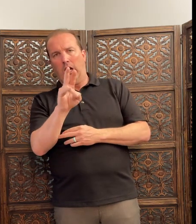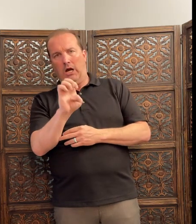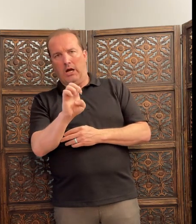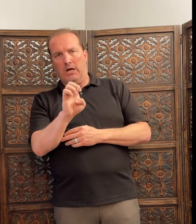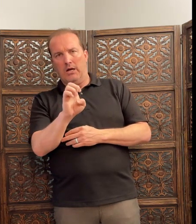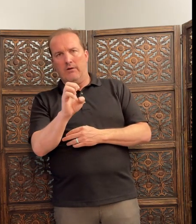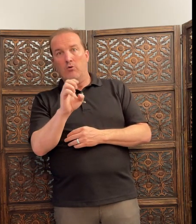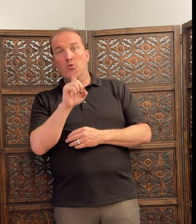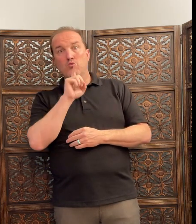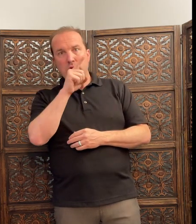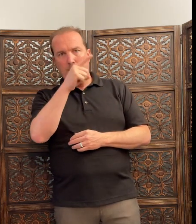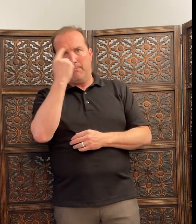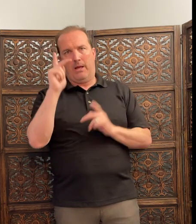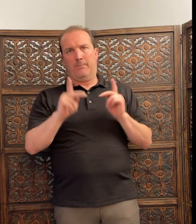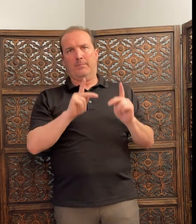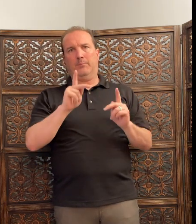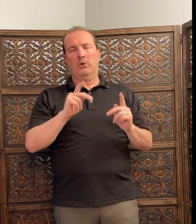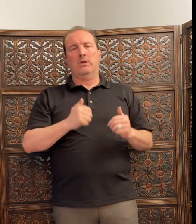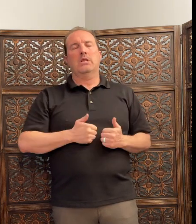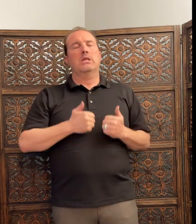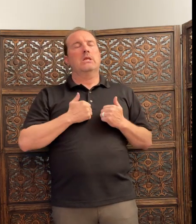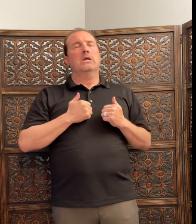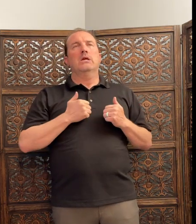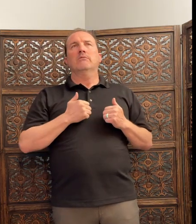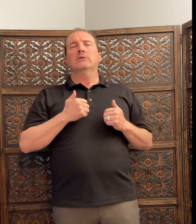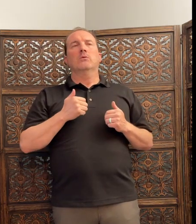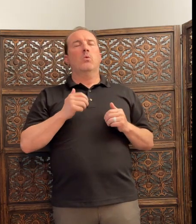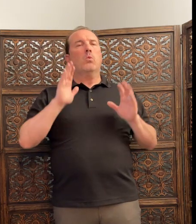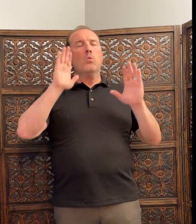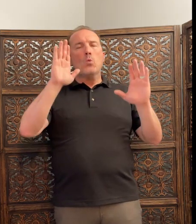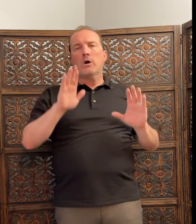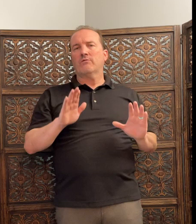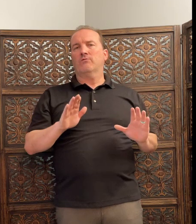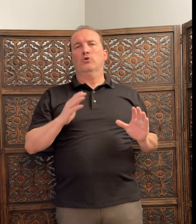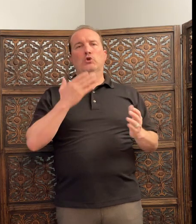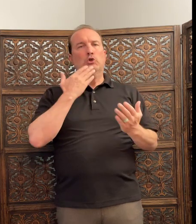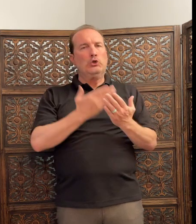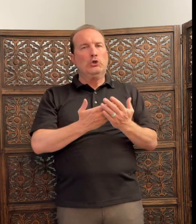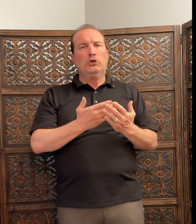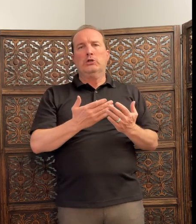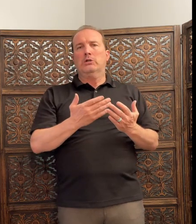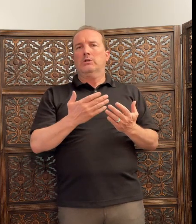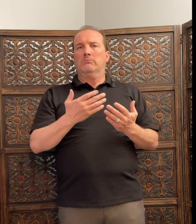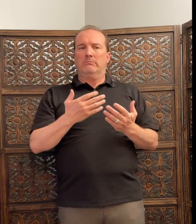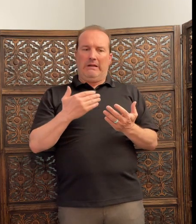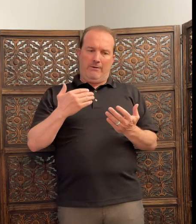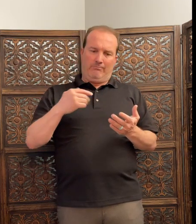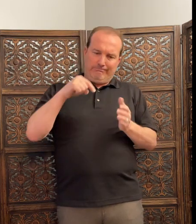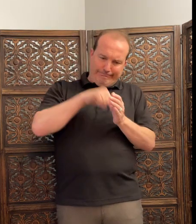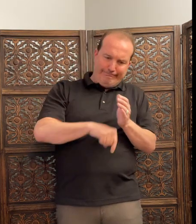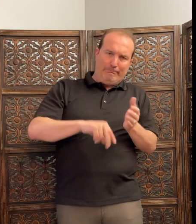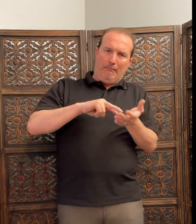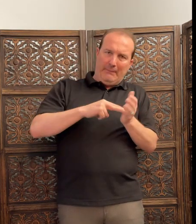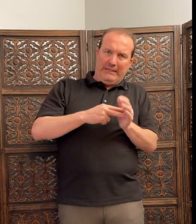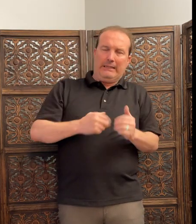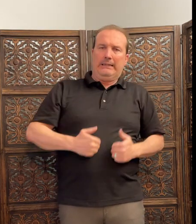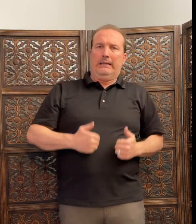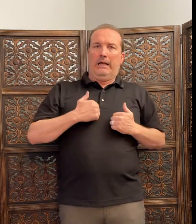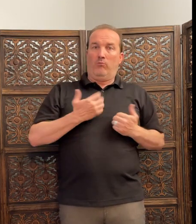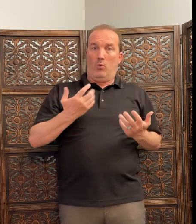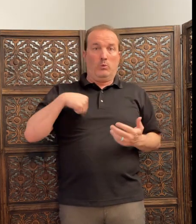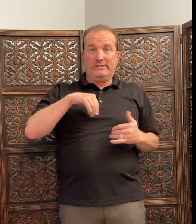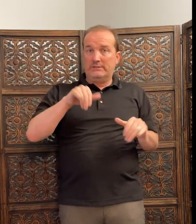of real Black people who lived beloved, vibrant, and meaningful lives in the early 20th century that we still remember